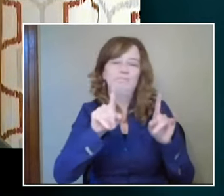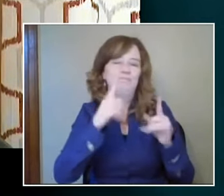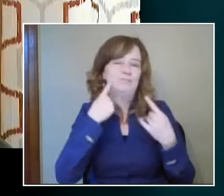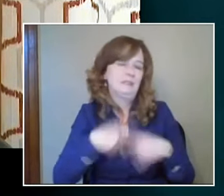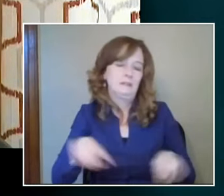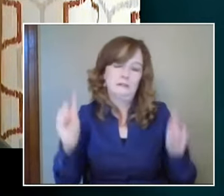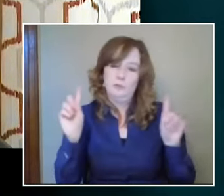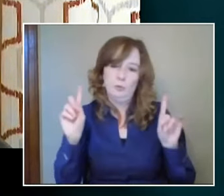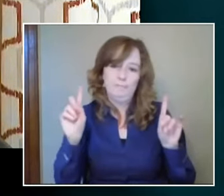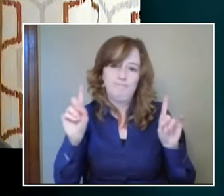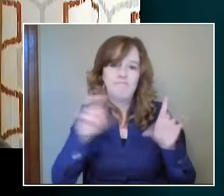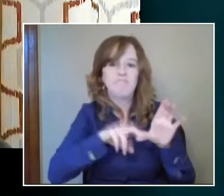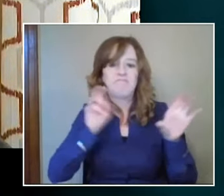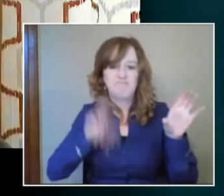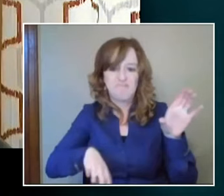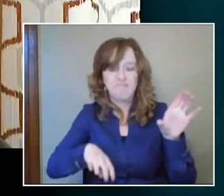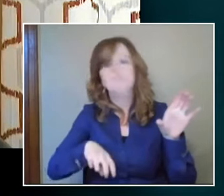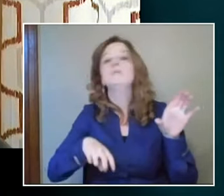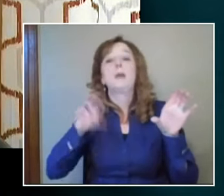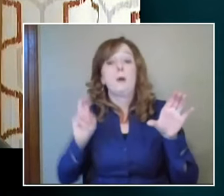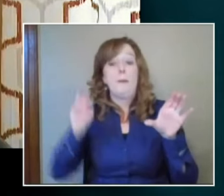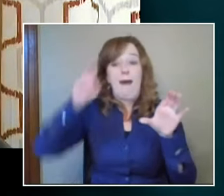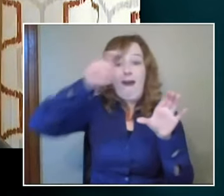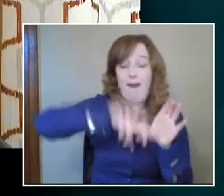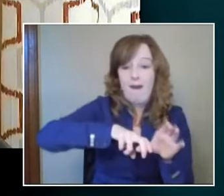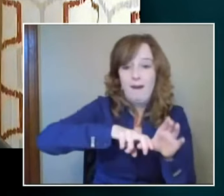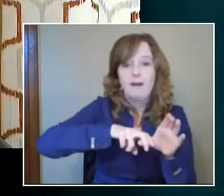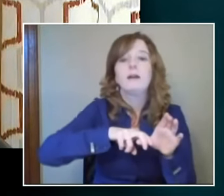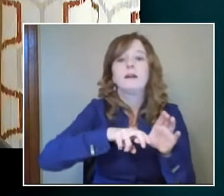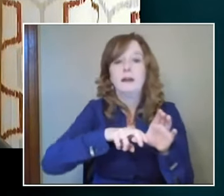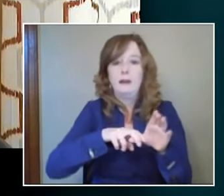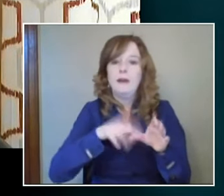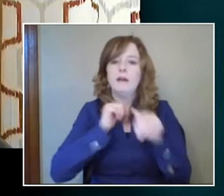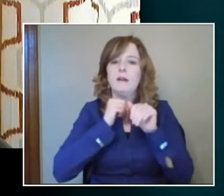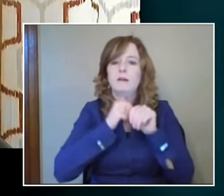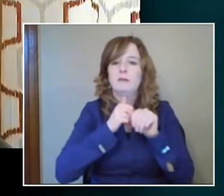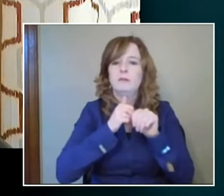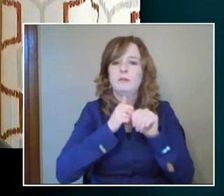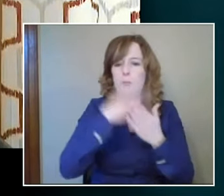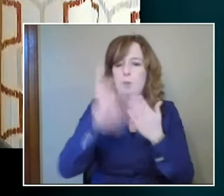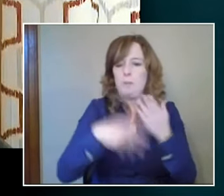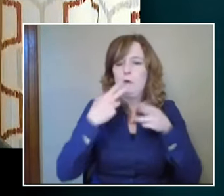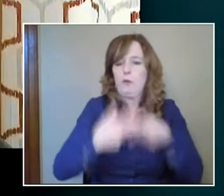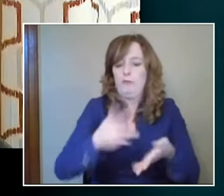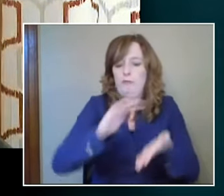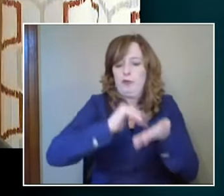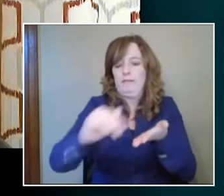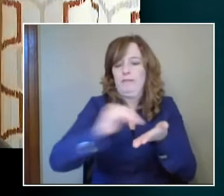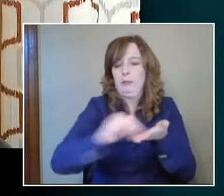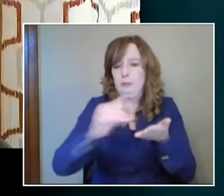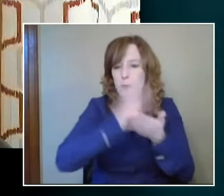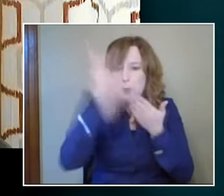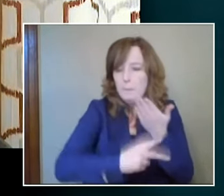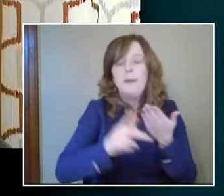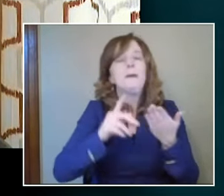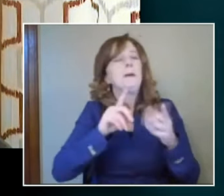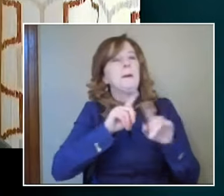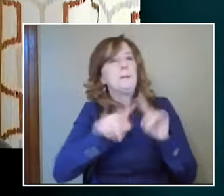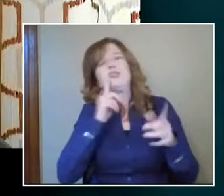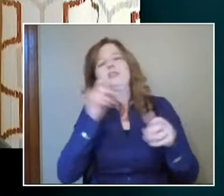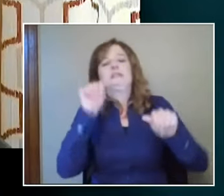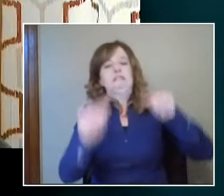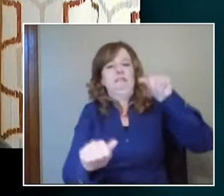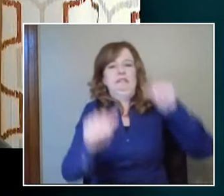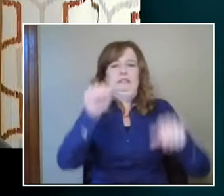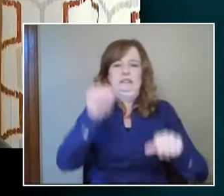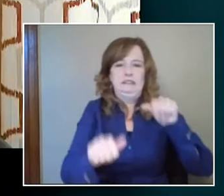As she was coming back and she was under the forgiveness program, but she had some uncertainty, she had some doubts. She